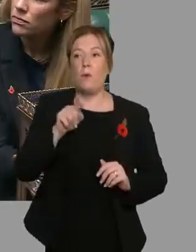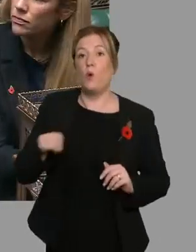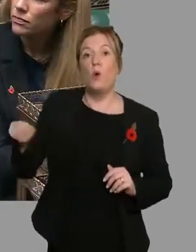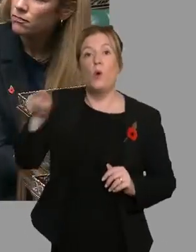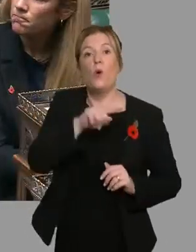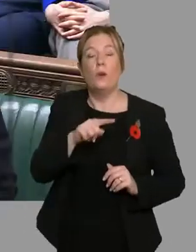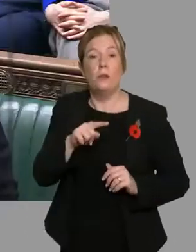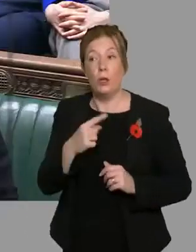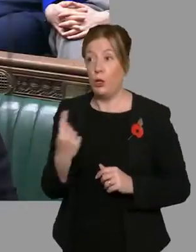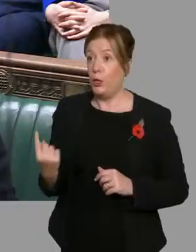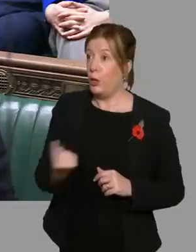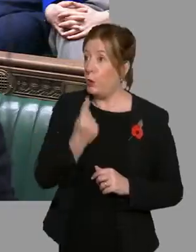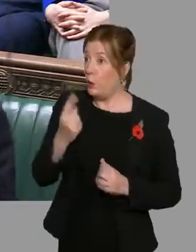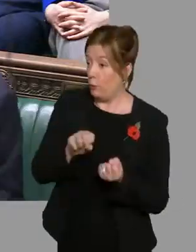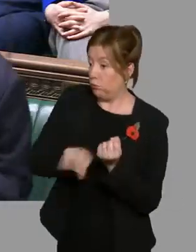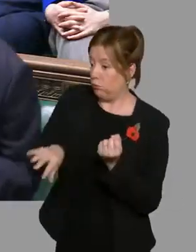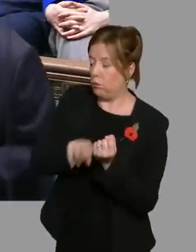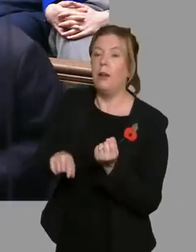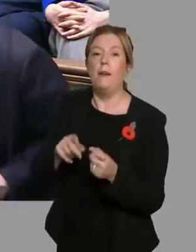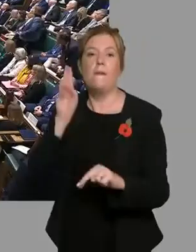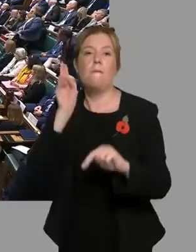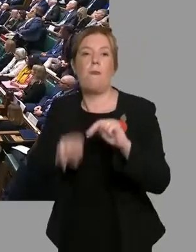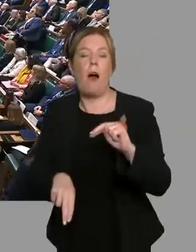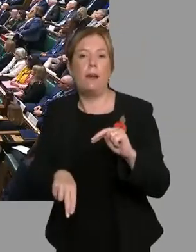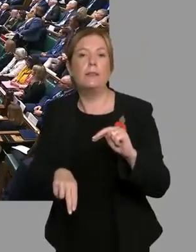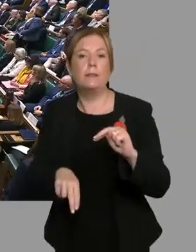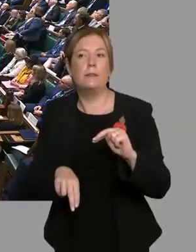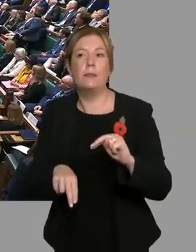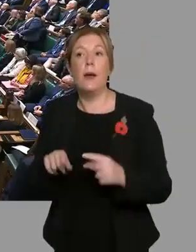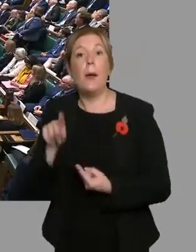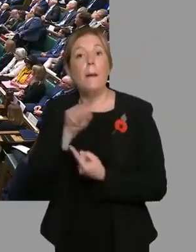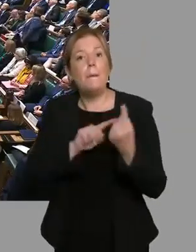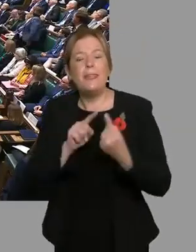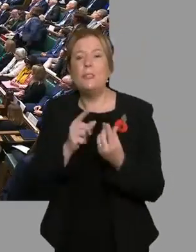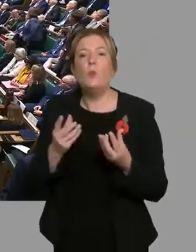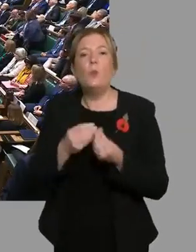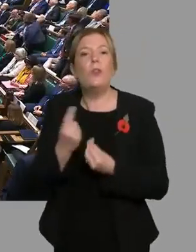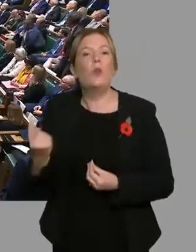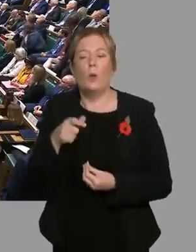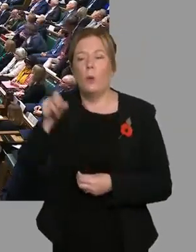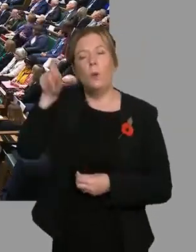sure that she gets a meeting with the relevant minister. Baron of the House to Redwood-Lee.